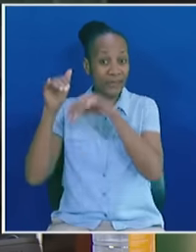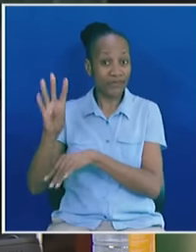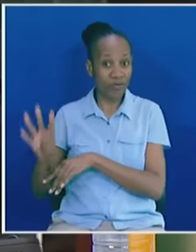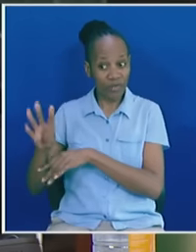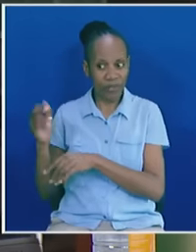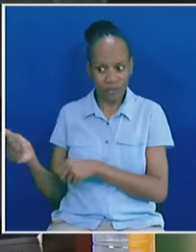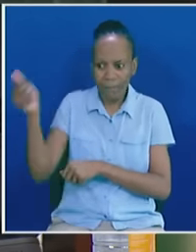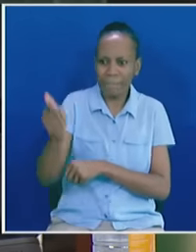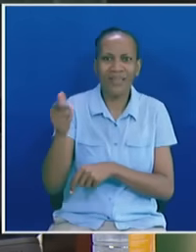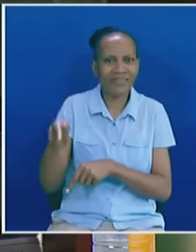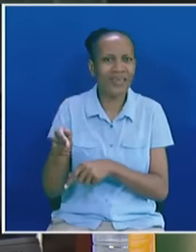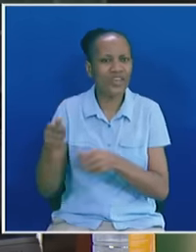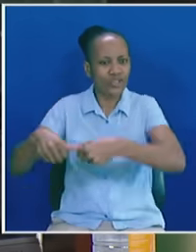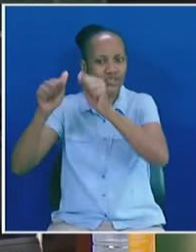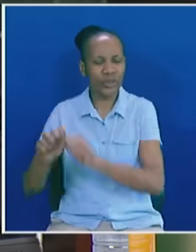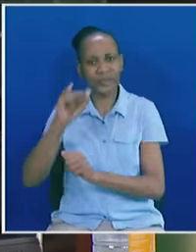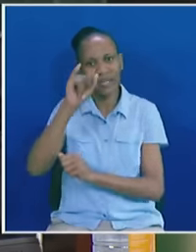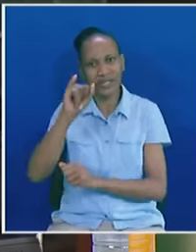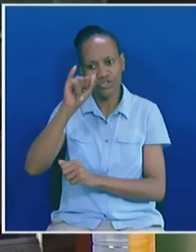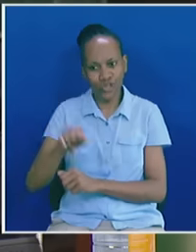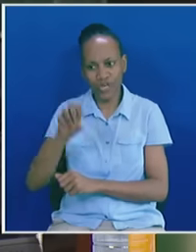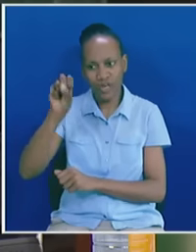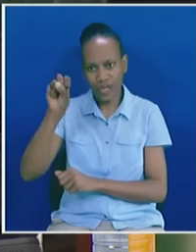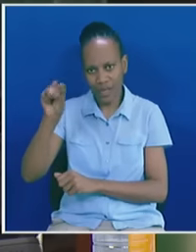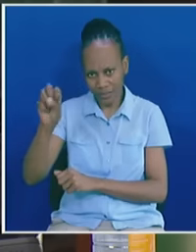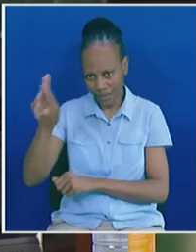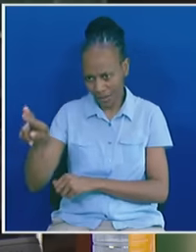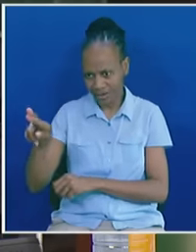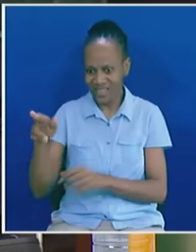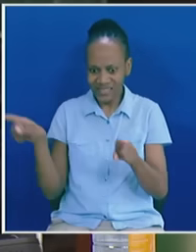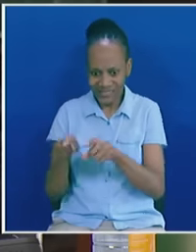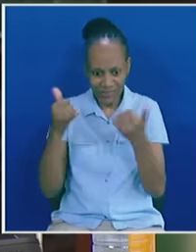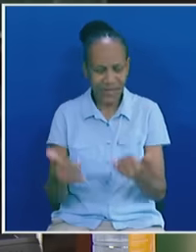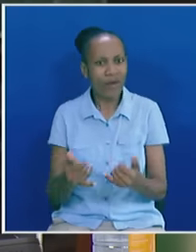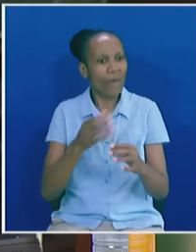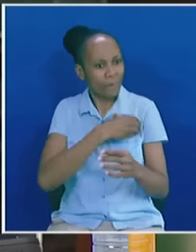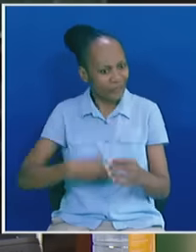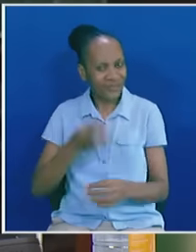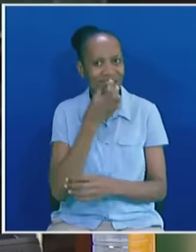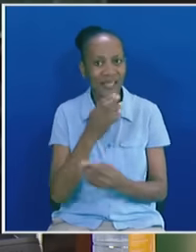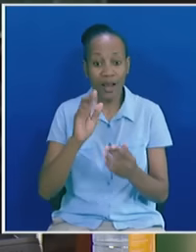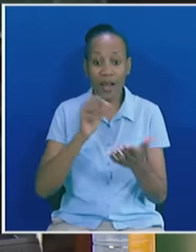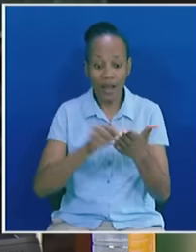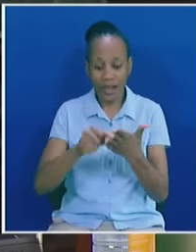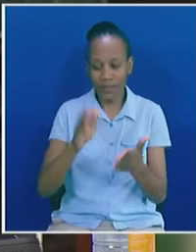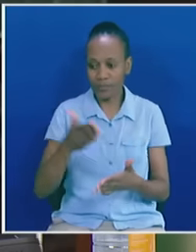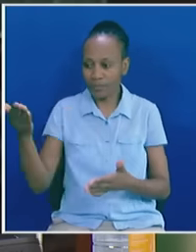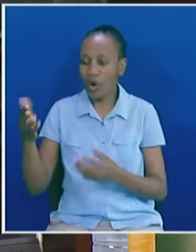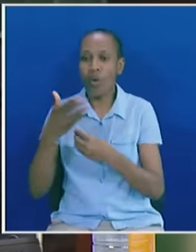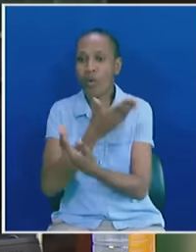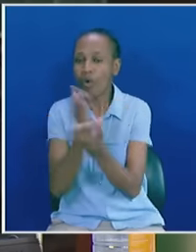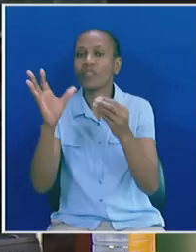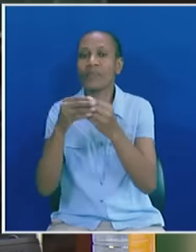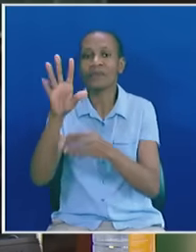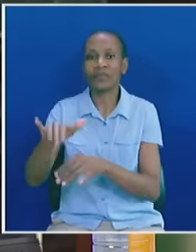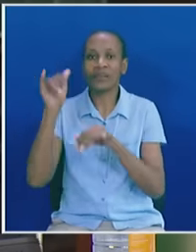as the chairperson of the JCI. Ultimately, the Speaker tried to apply pressure by means of a letter addressed to all parliamentarians to